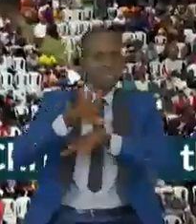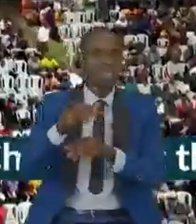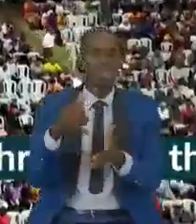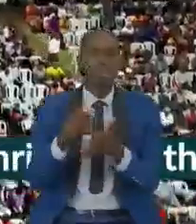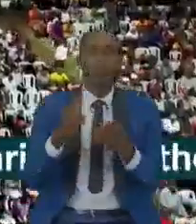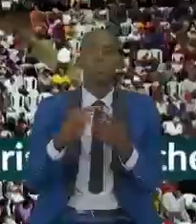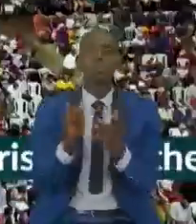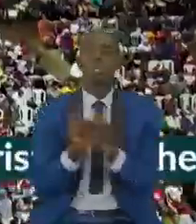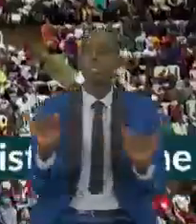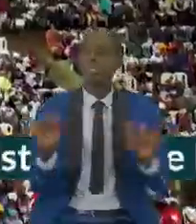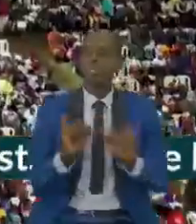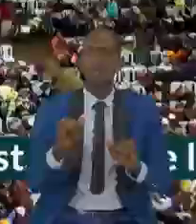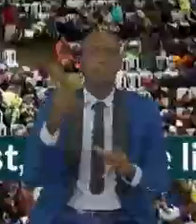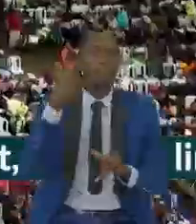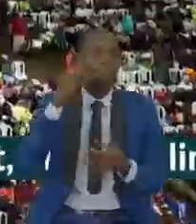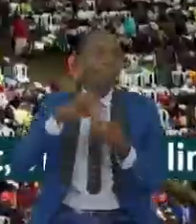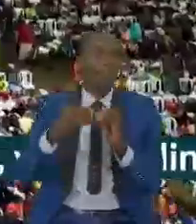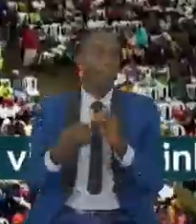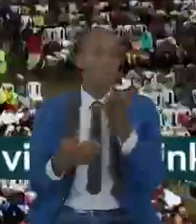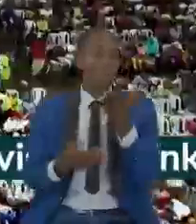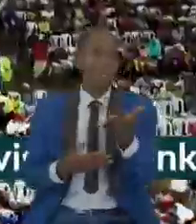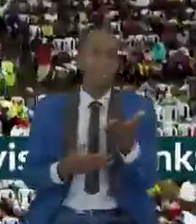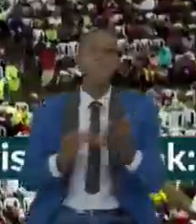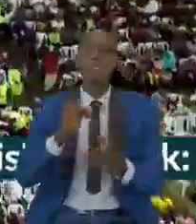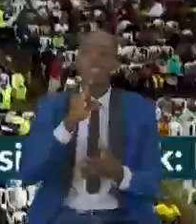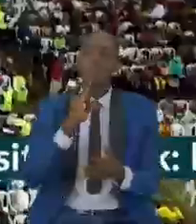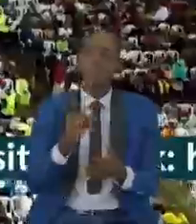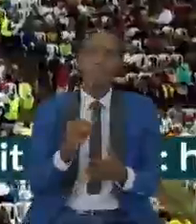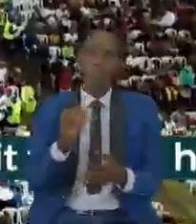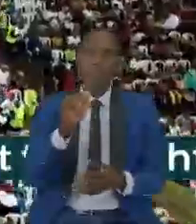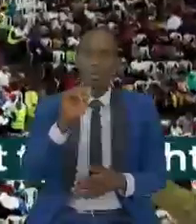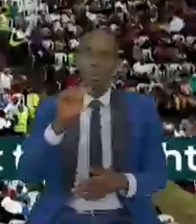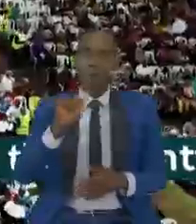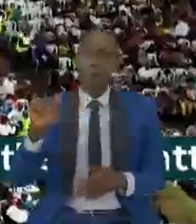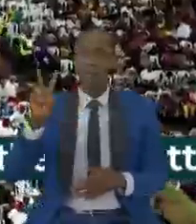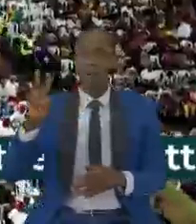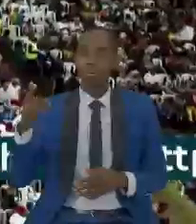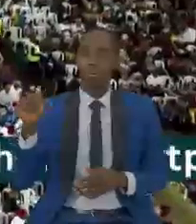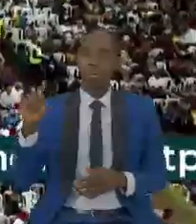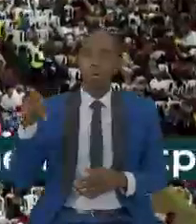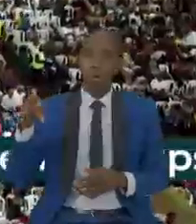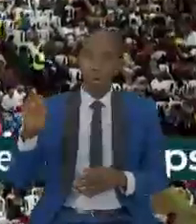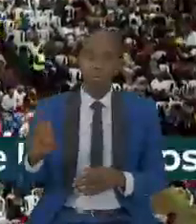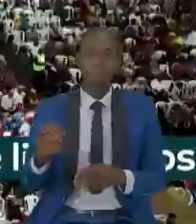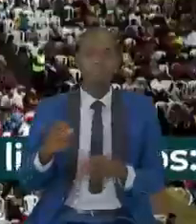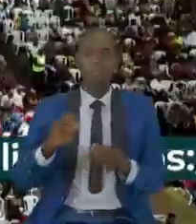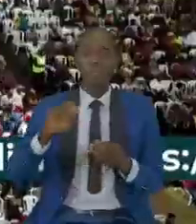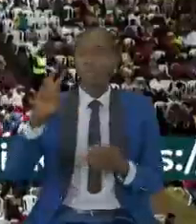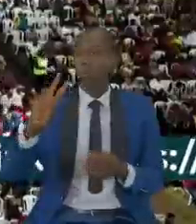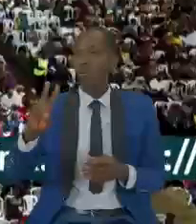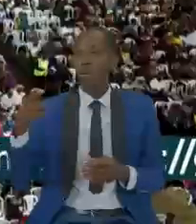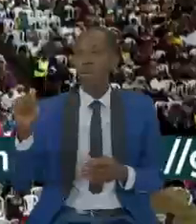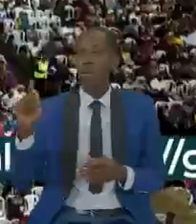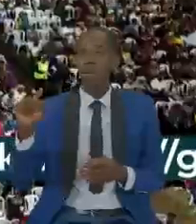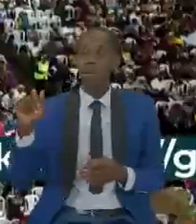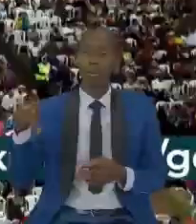being displayed on your screen, or the testimony link on your screen. You can